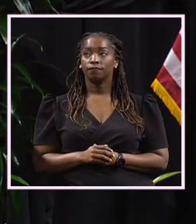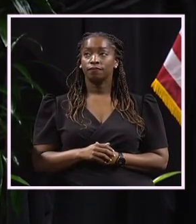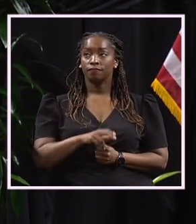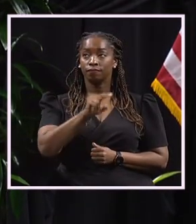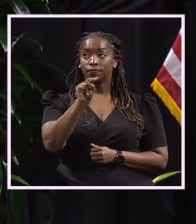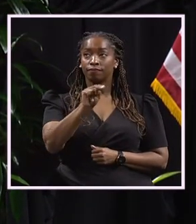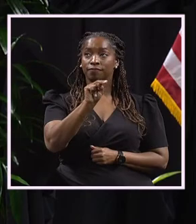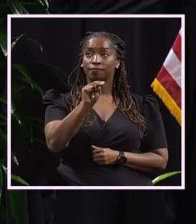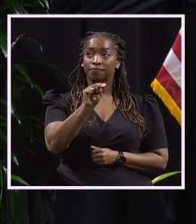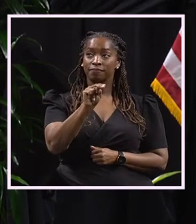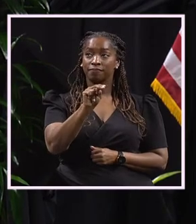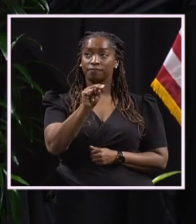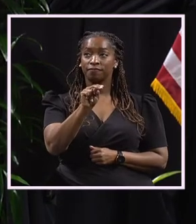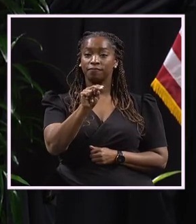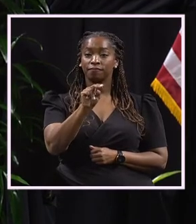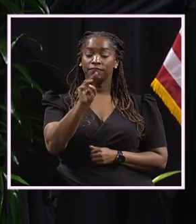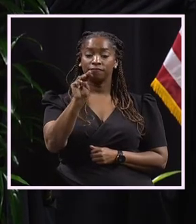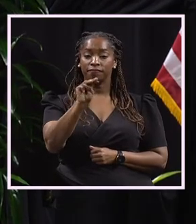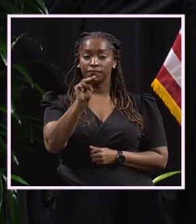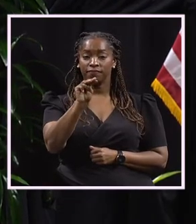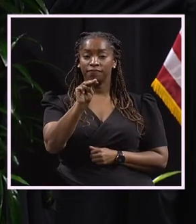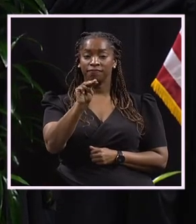Naida Macedo.